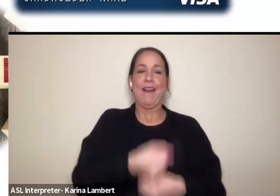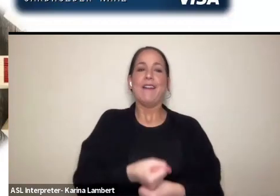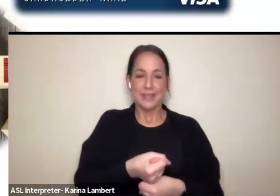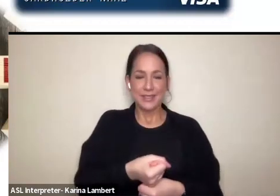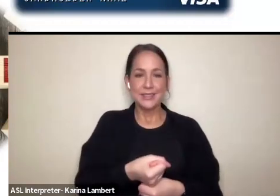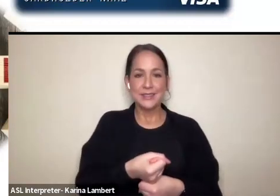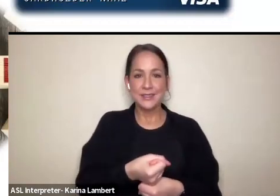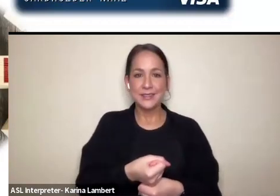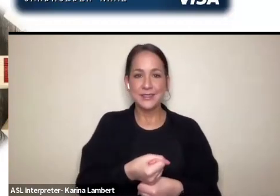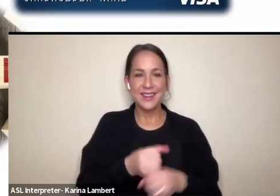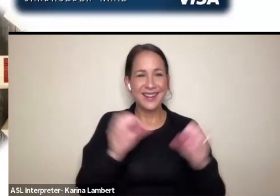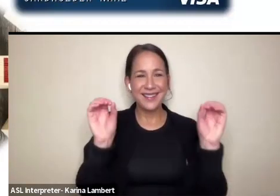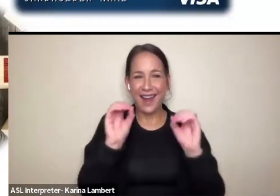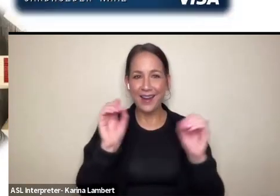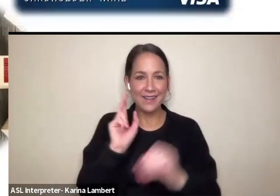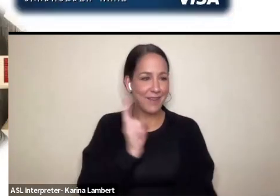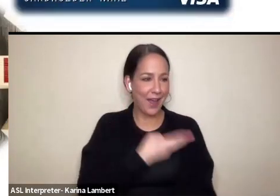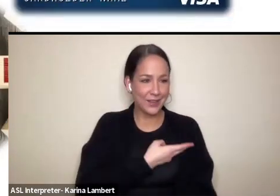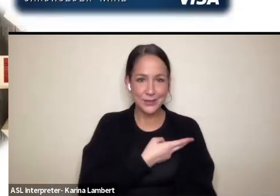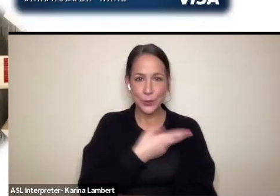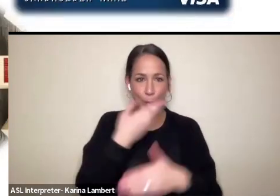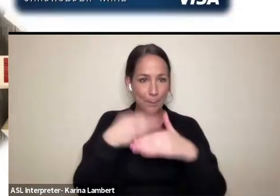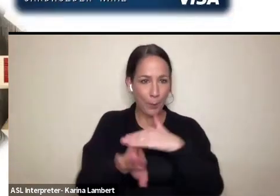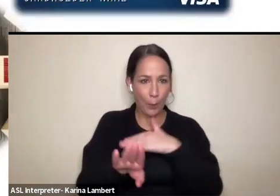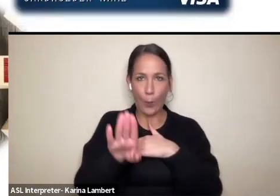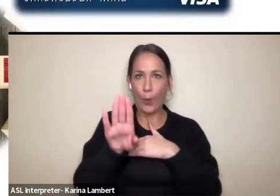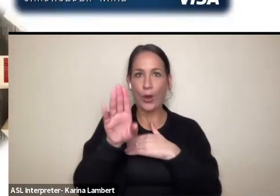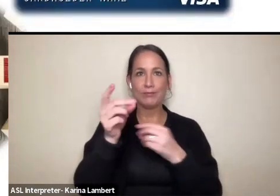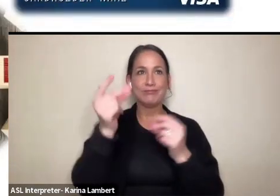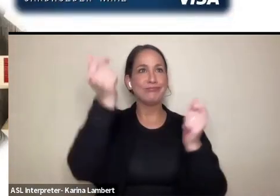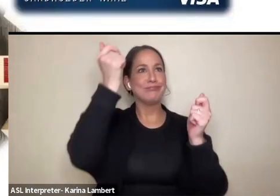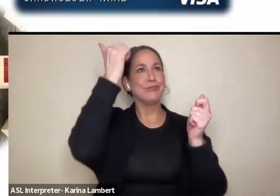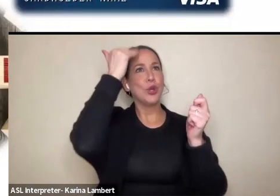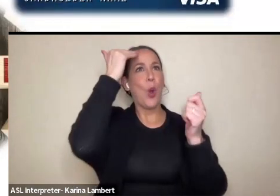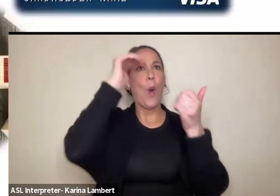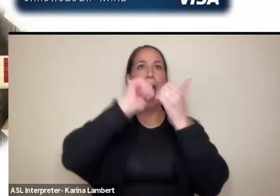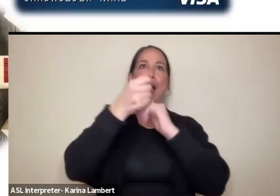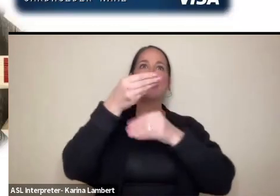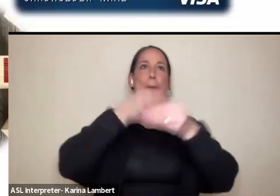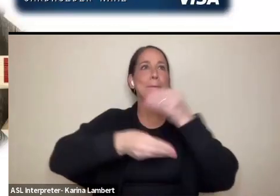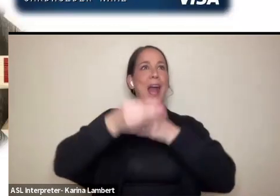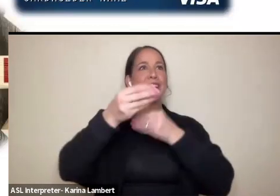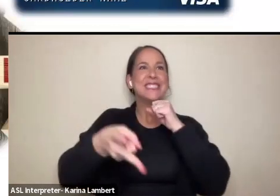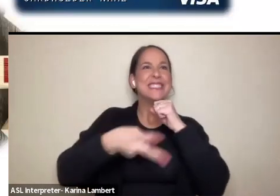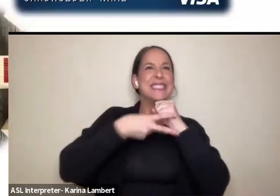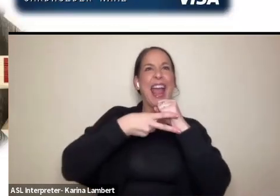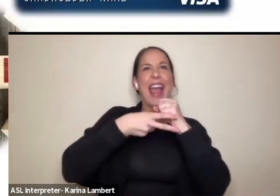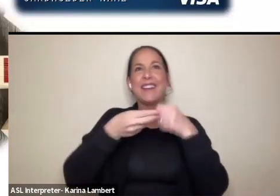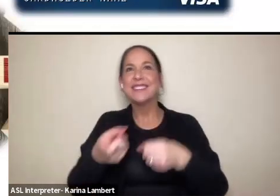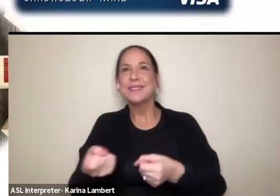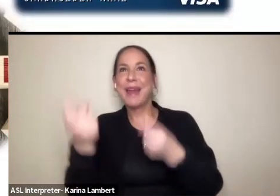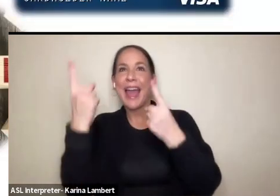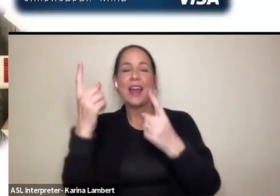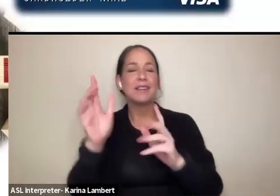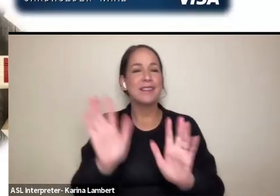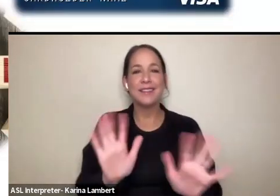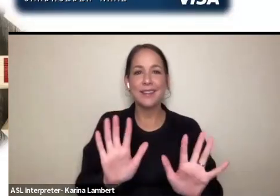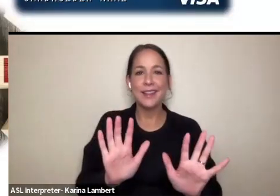none of us were born knowing exactly how to budget, save, and spend. And this is a great way, while we still